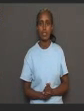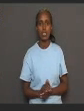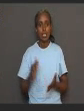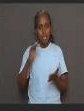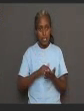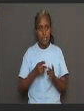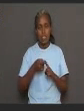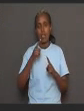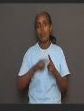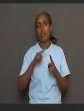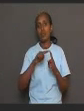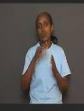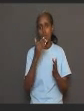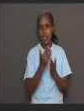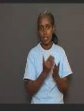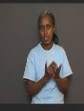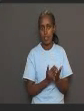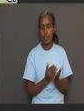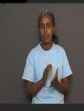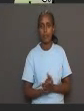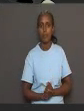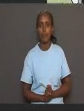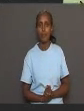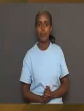Let's get back to our lesson.